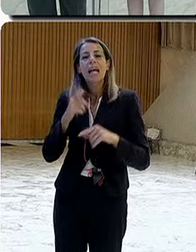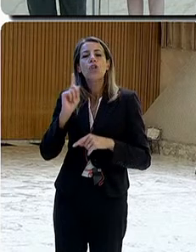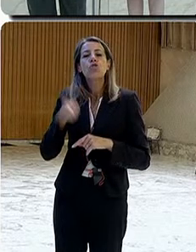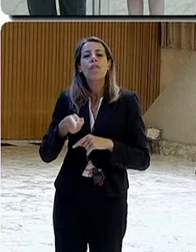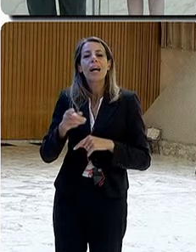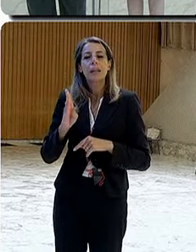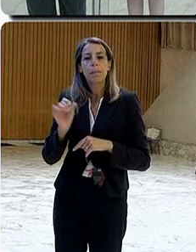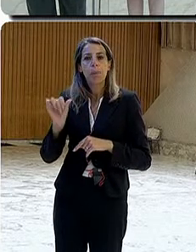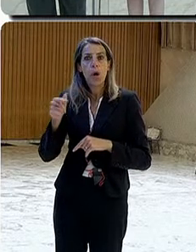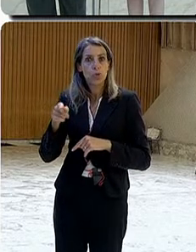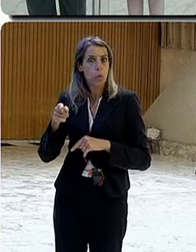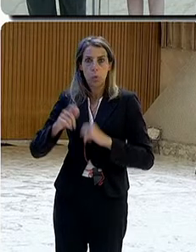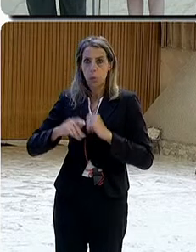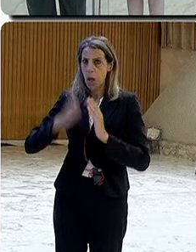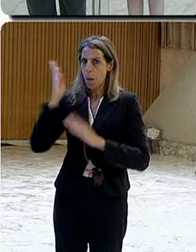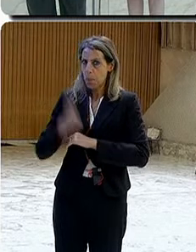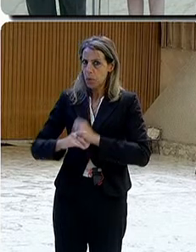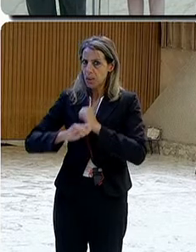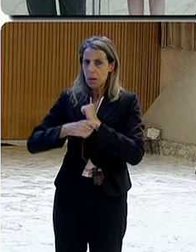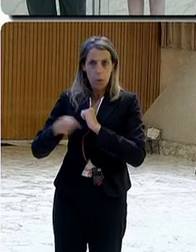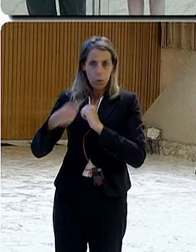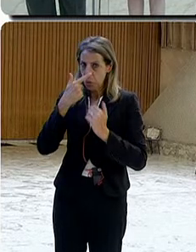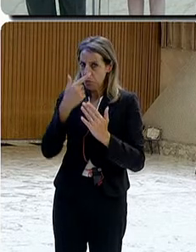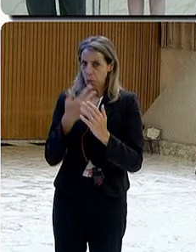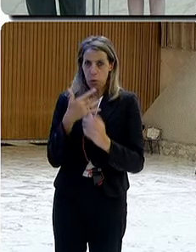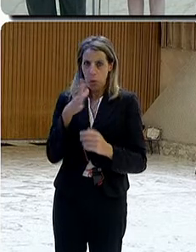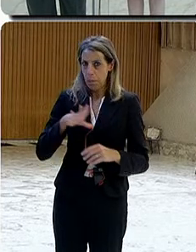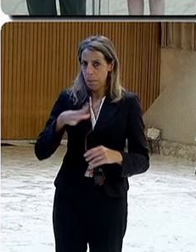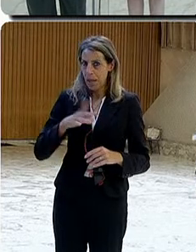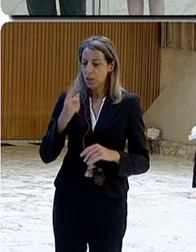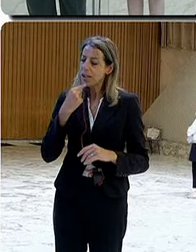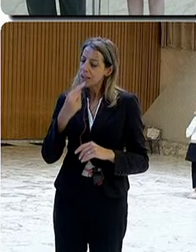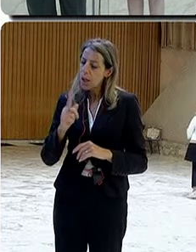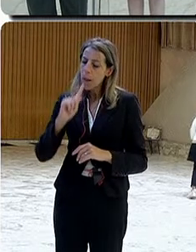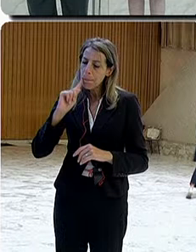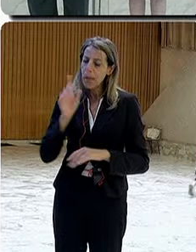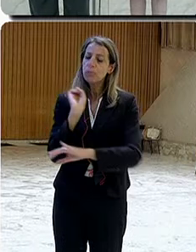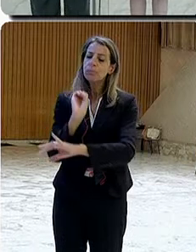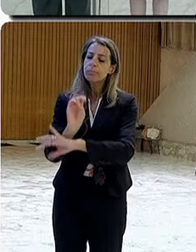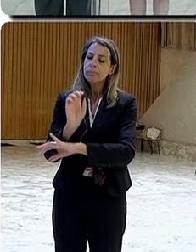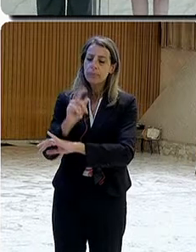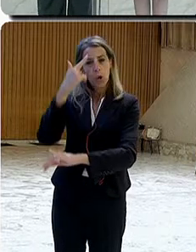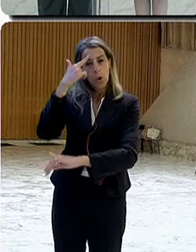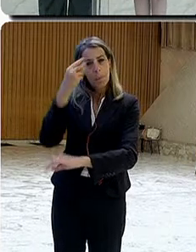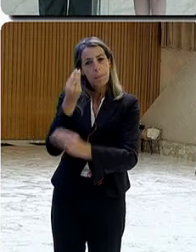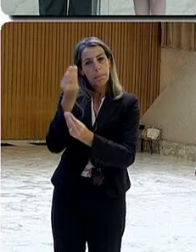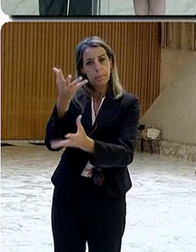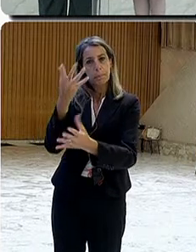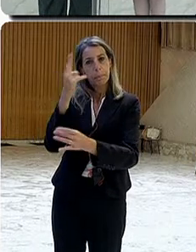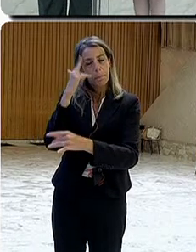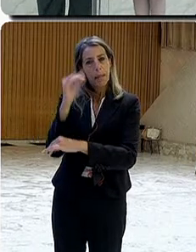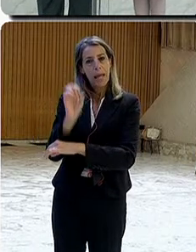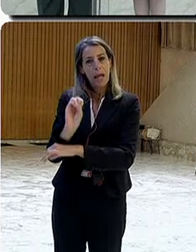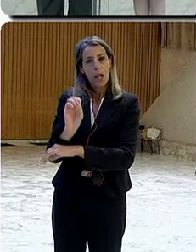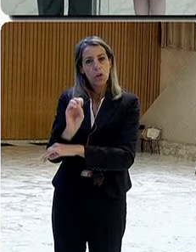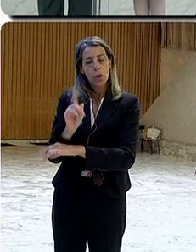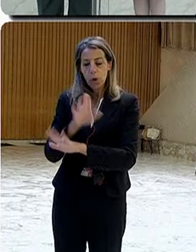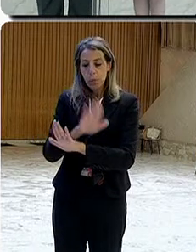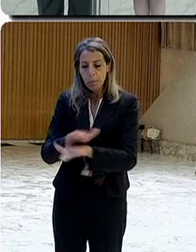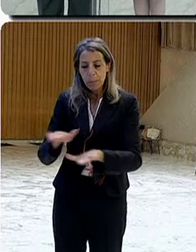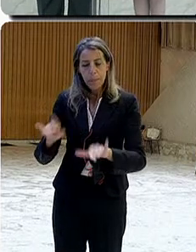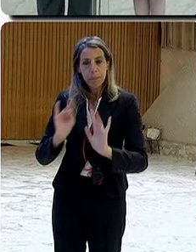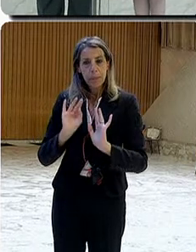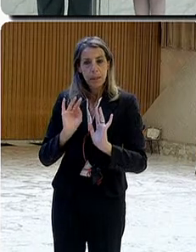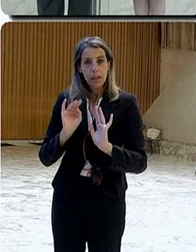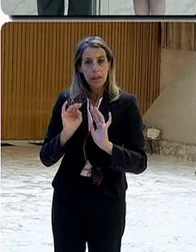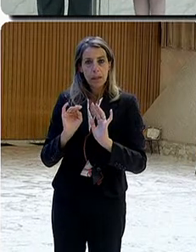close mentor-mentee relationships between caregivers and children. Discipleship discipline represents the